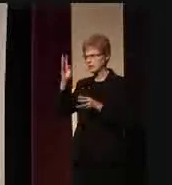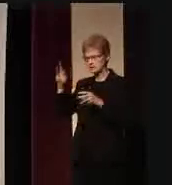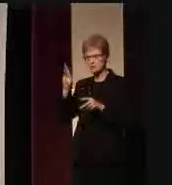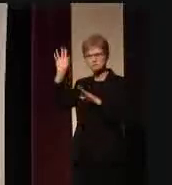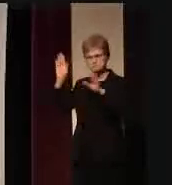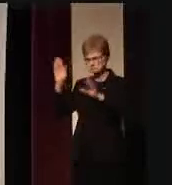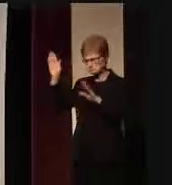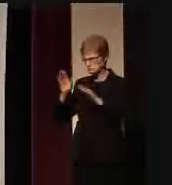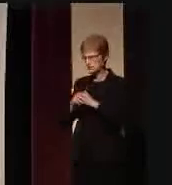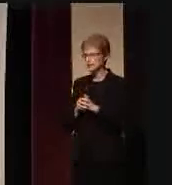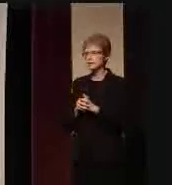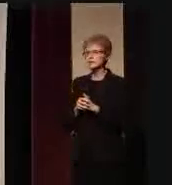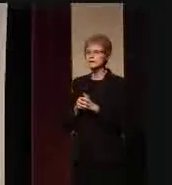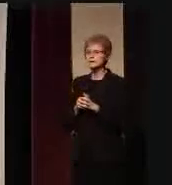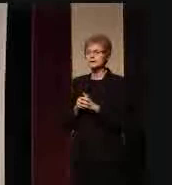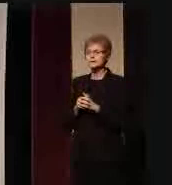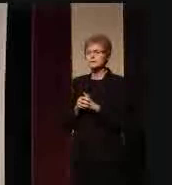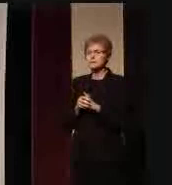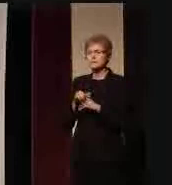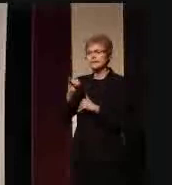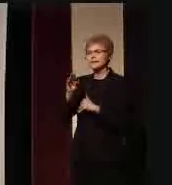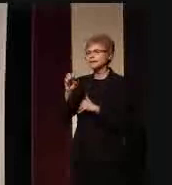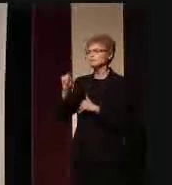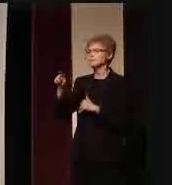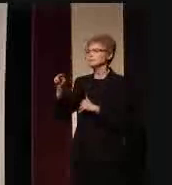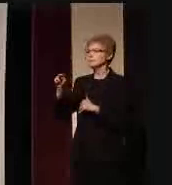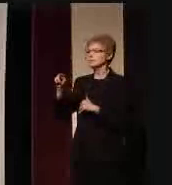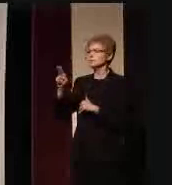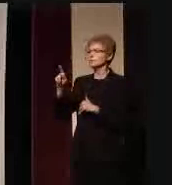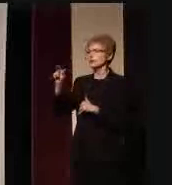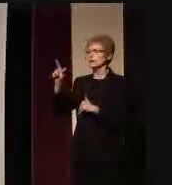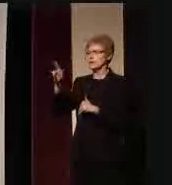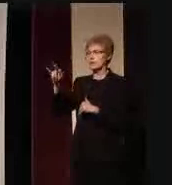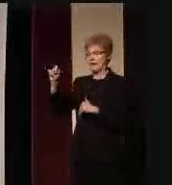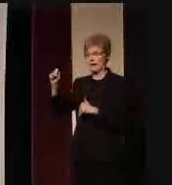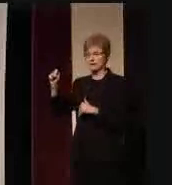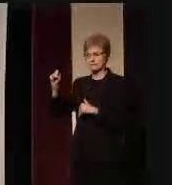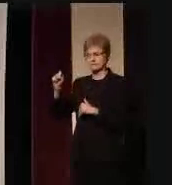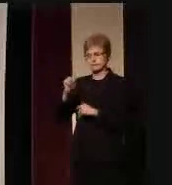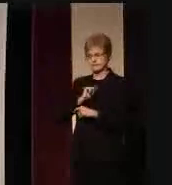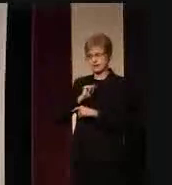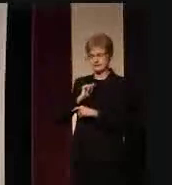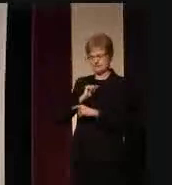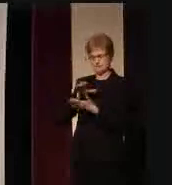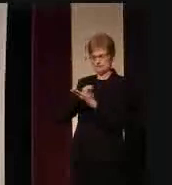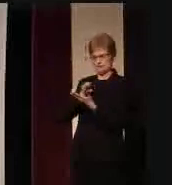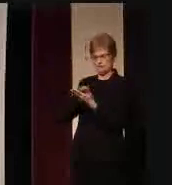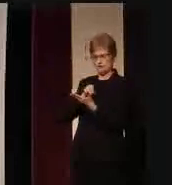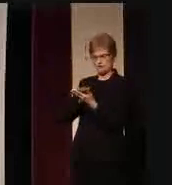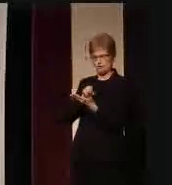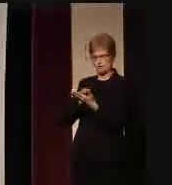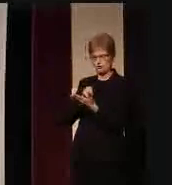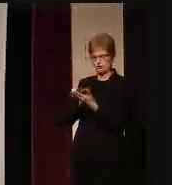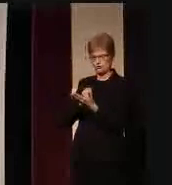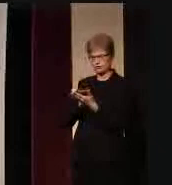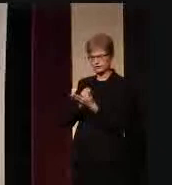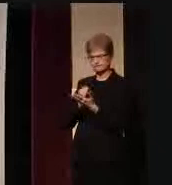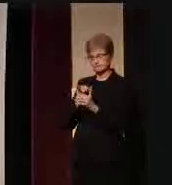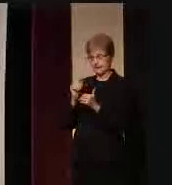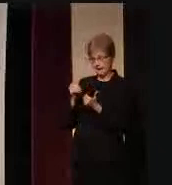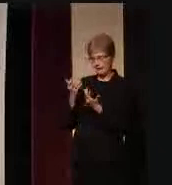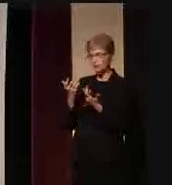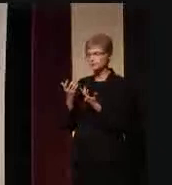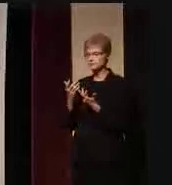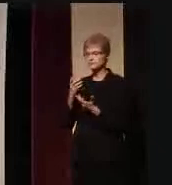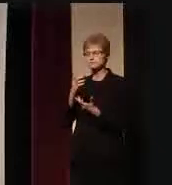hear that. Implicit racial bias is something that I had the opportunity to learn about both in talking about the